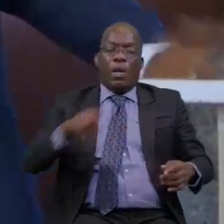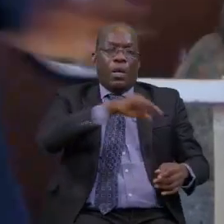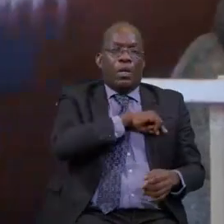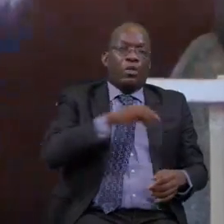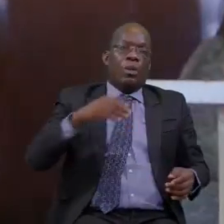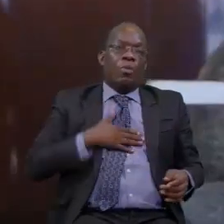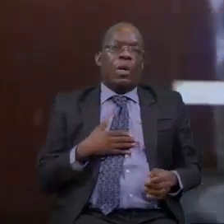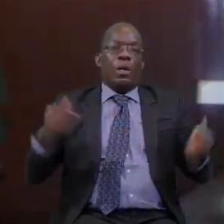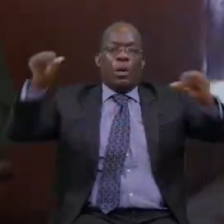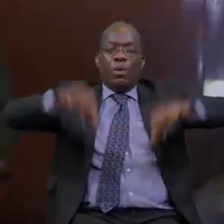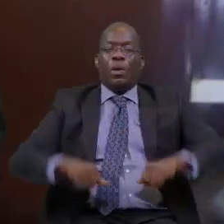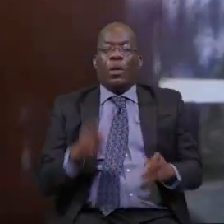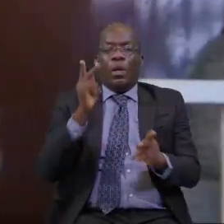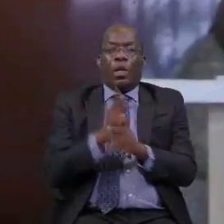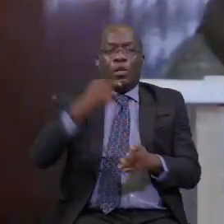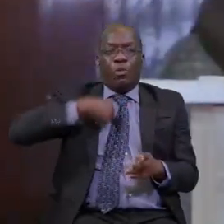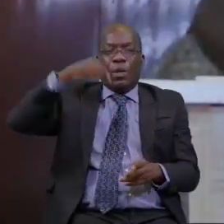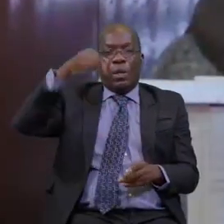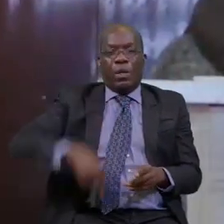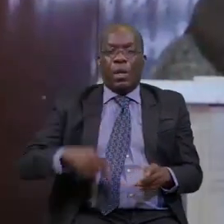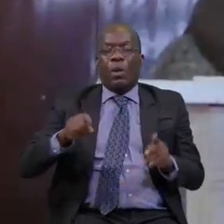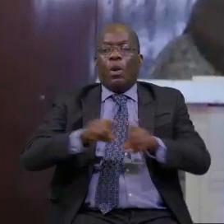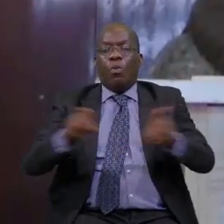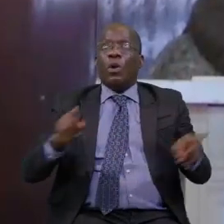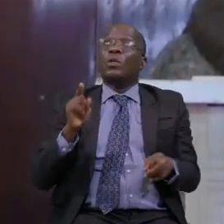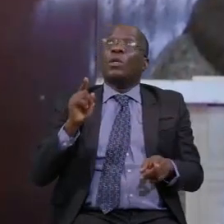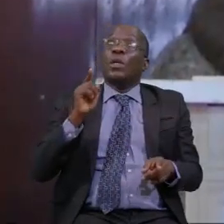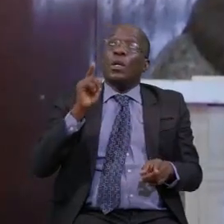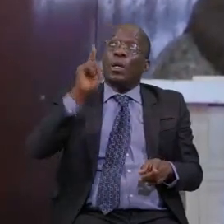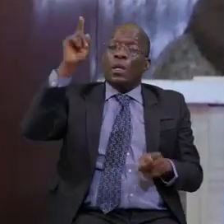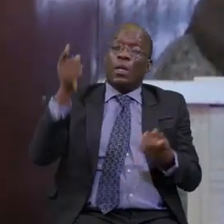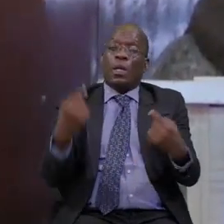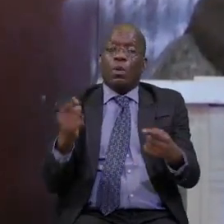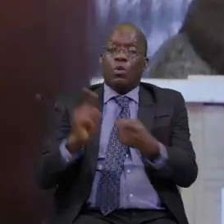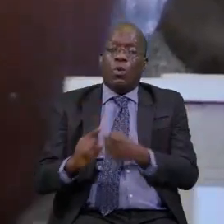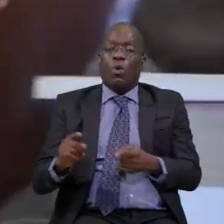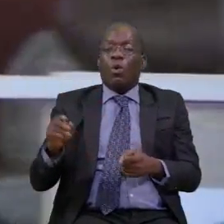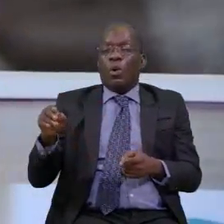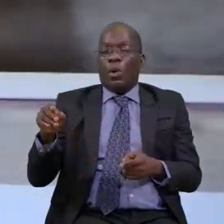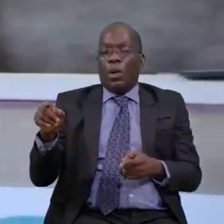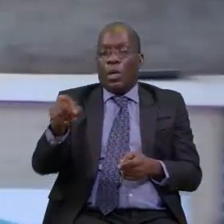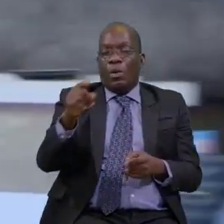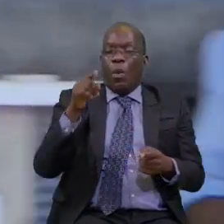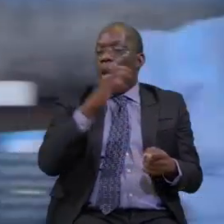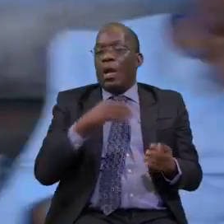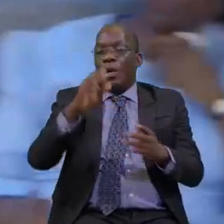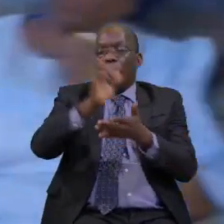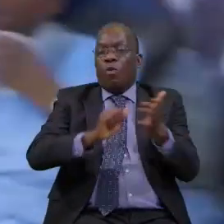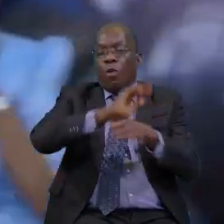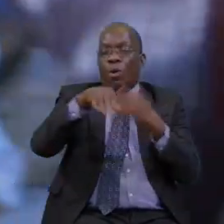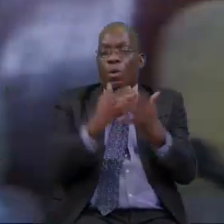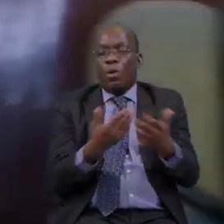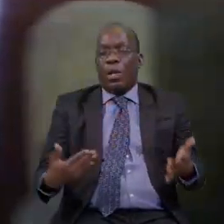me down. But he came to him, he removed all that, he sympathized with him,